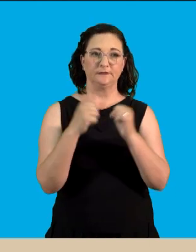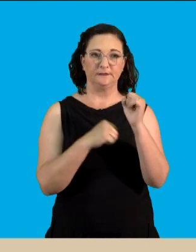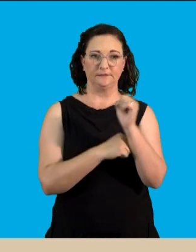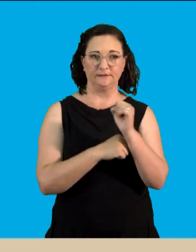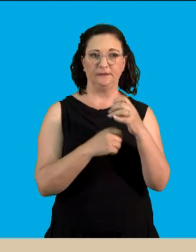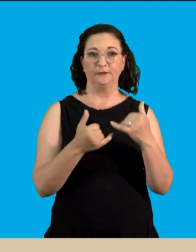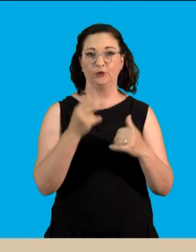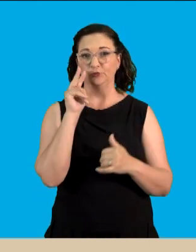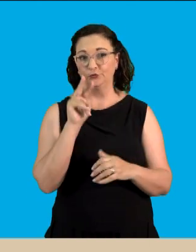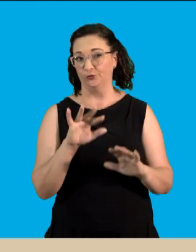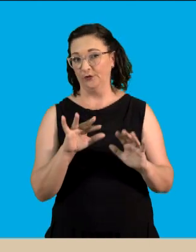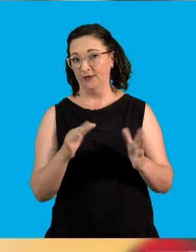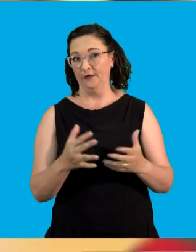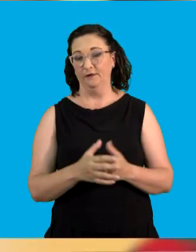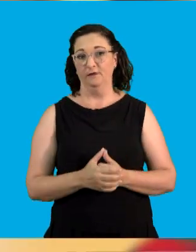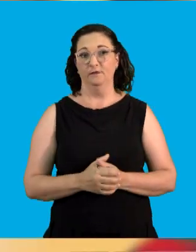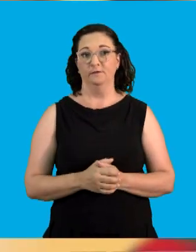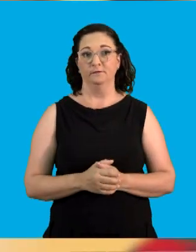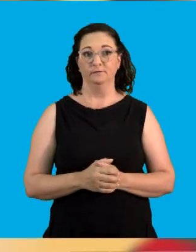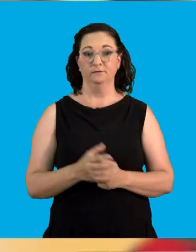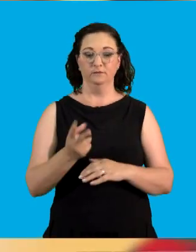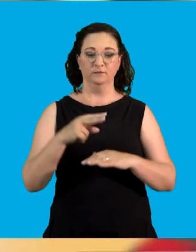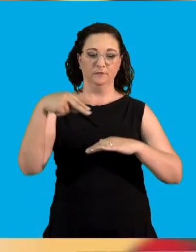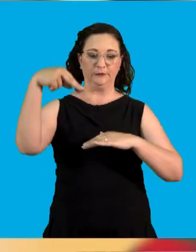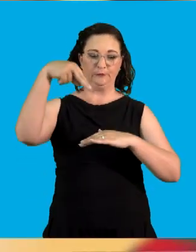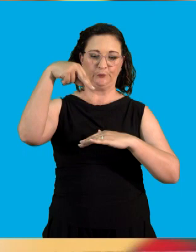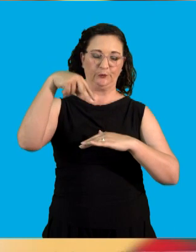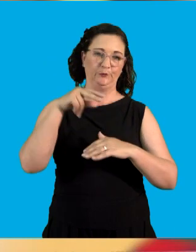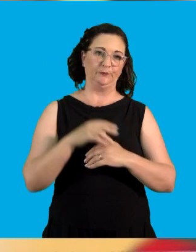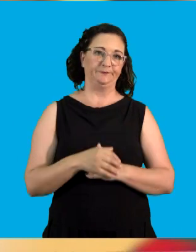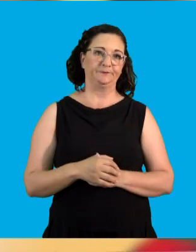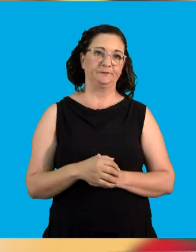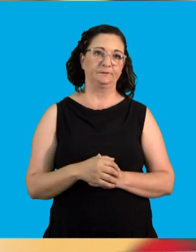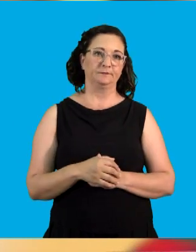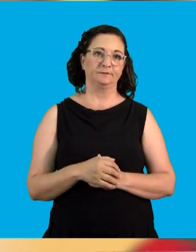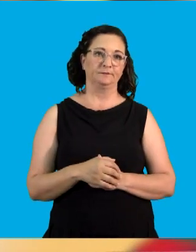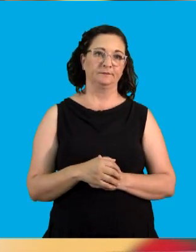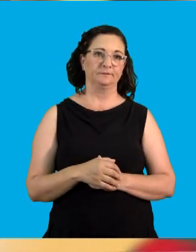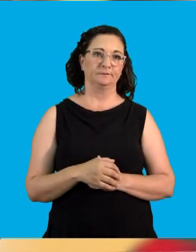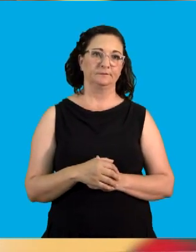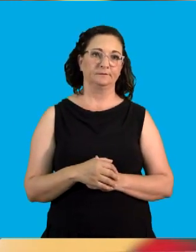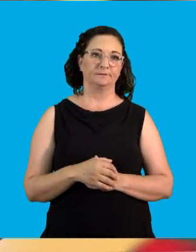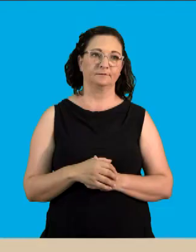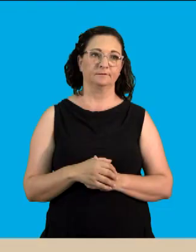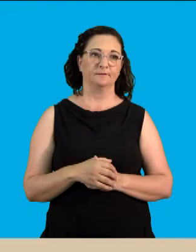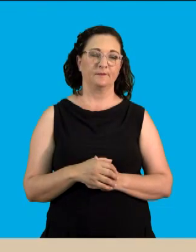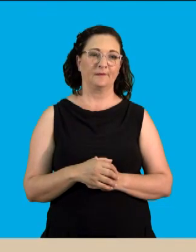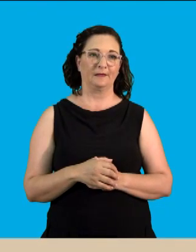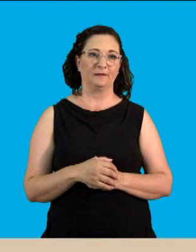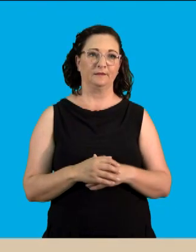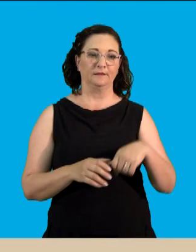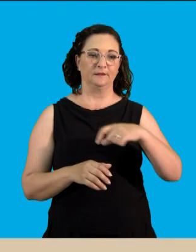Way galaxy looks like from a point of view of the astronomers. Our sun